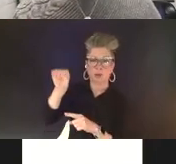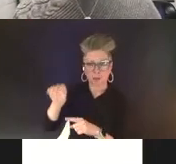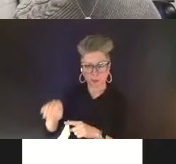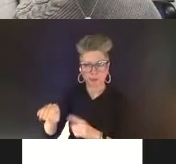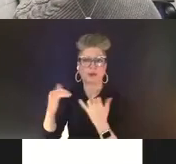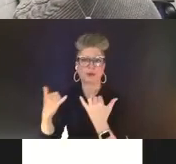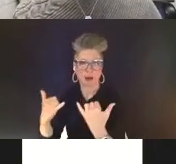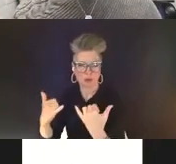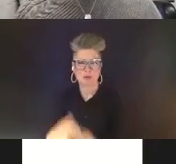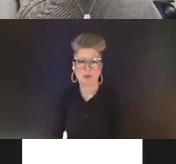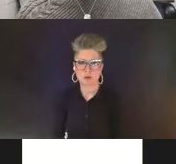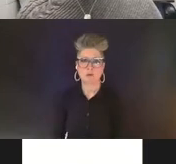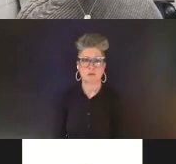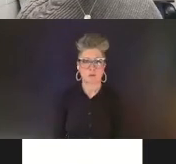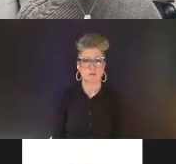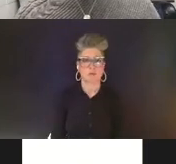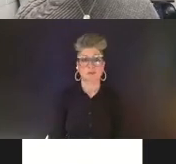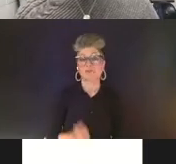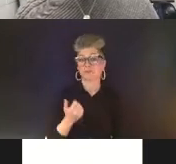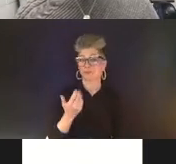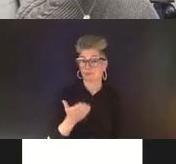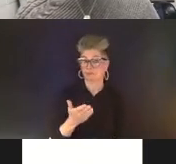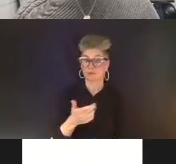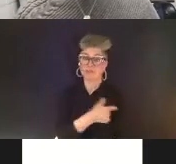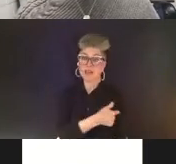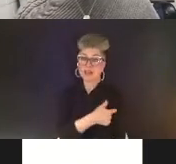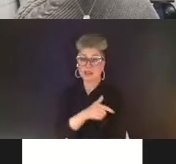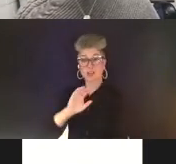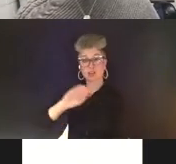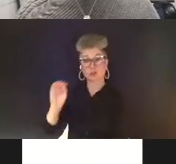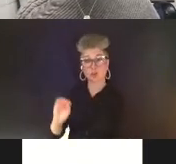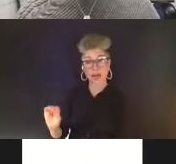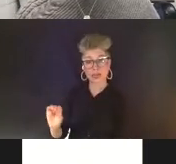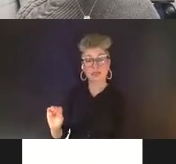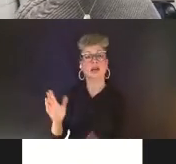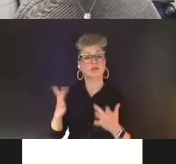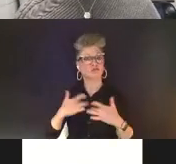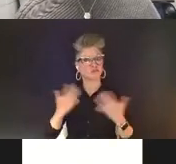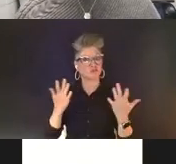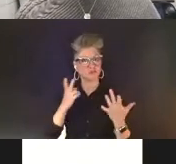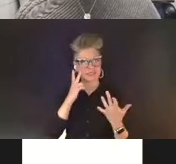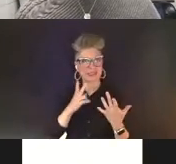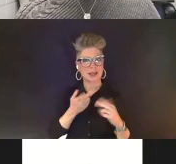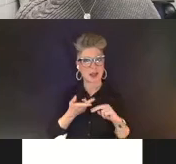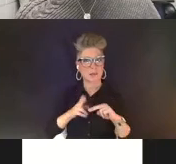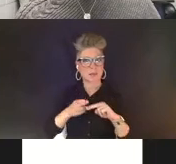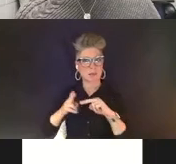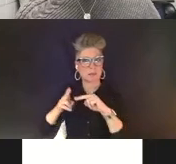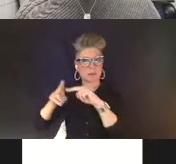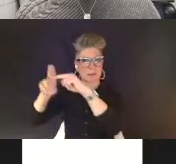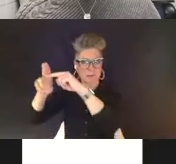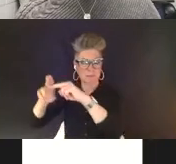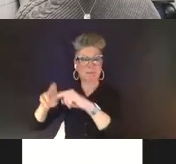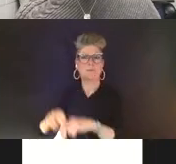time. And then this is our vaccination rate. So it's exciting to see it going up. I think that there is a lot